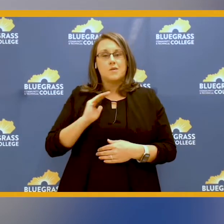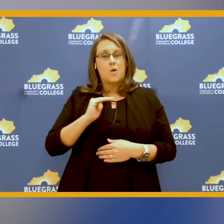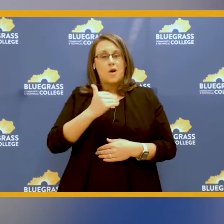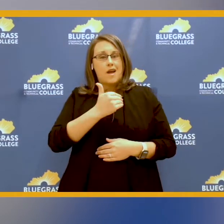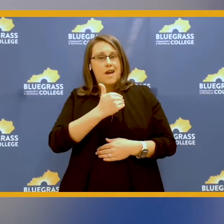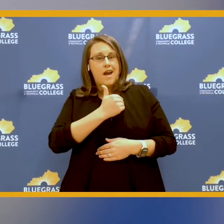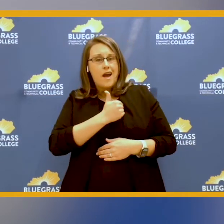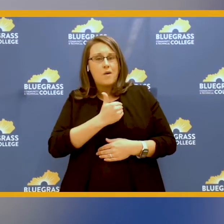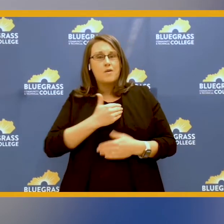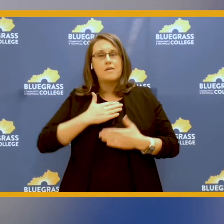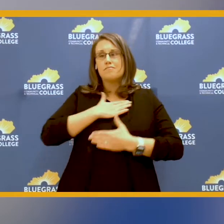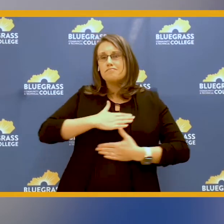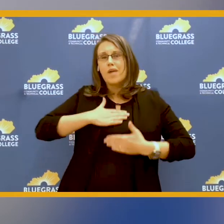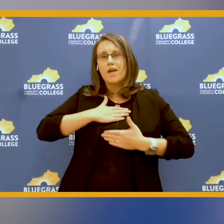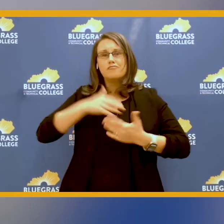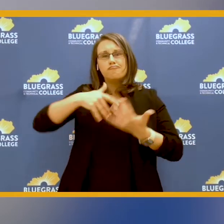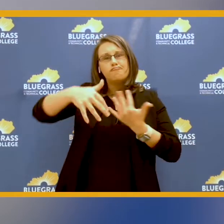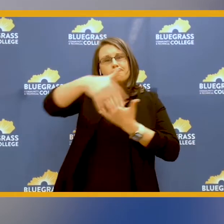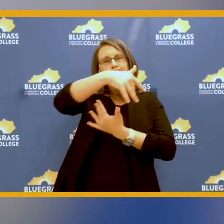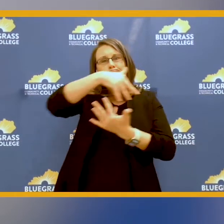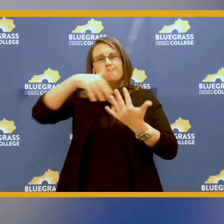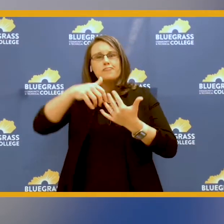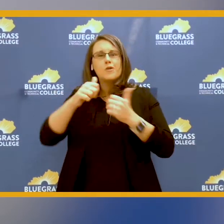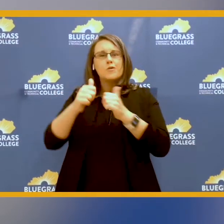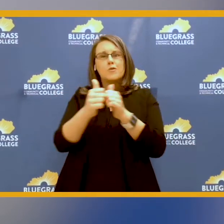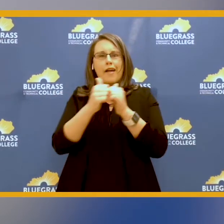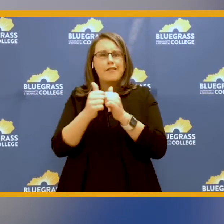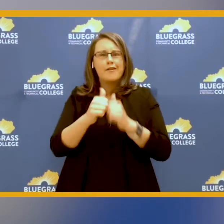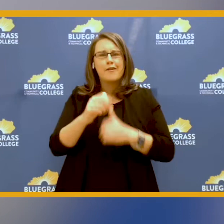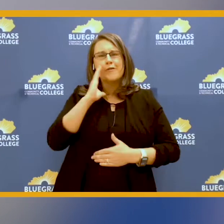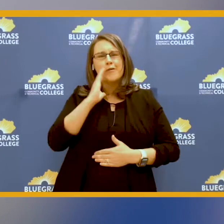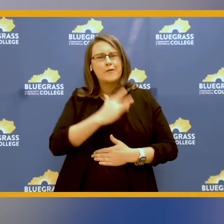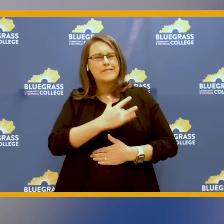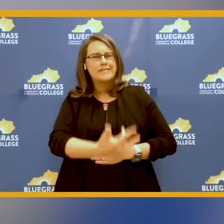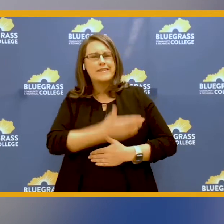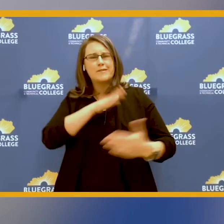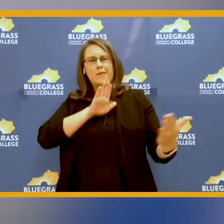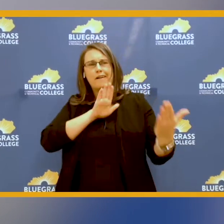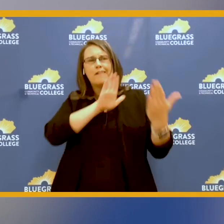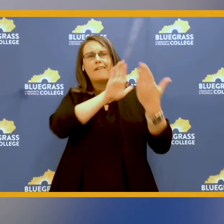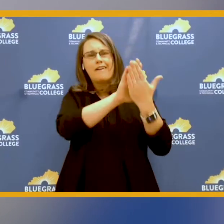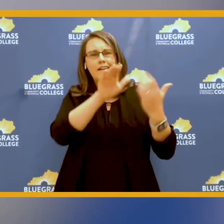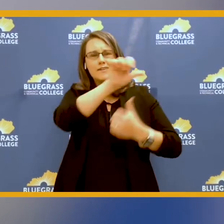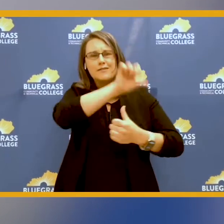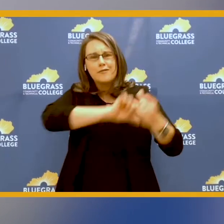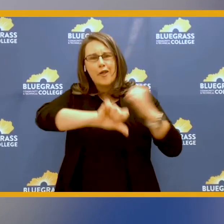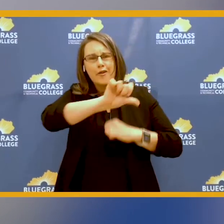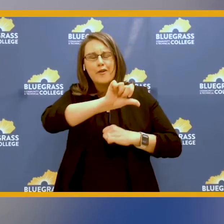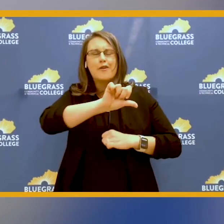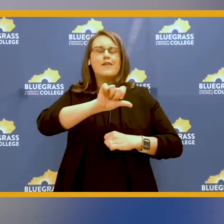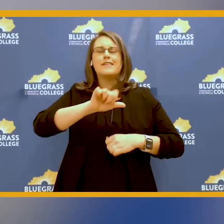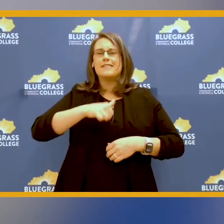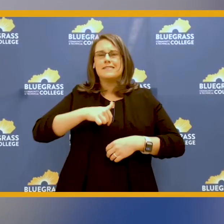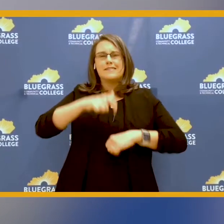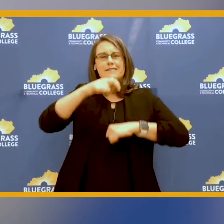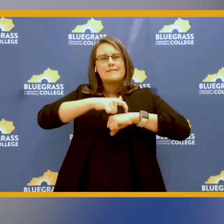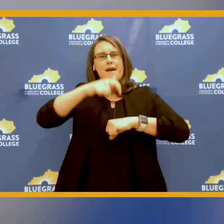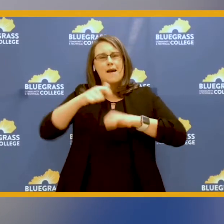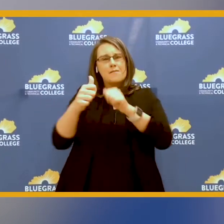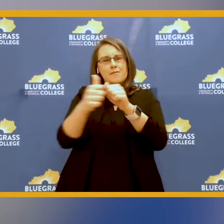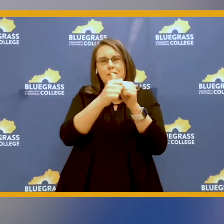our pleasure of being together, giving high fives, spending time